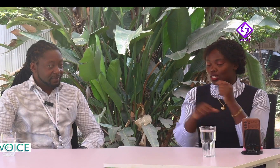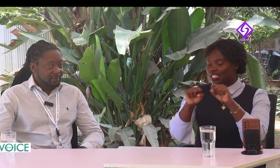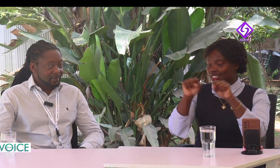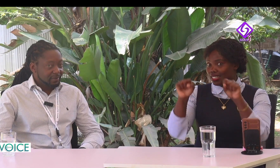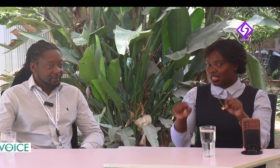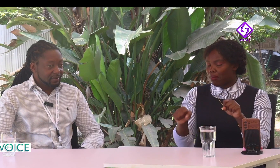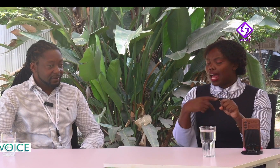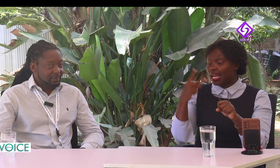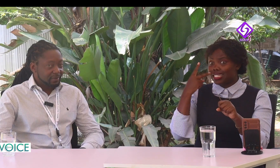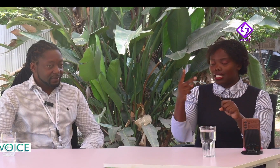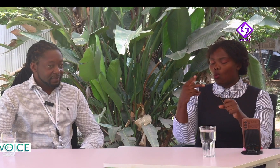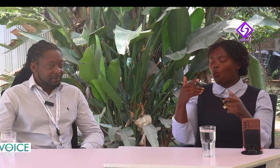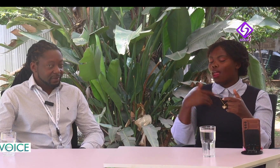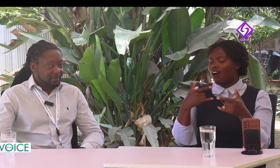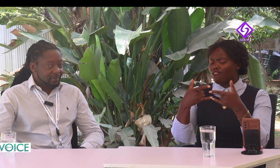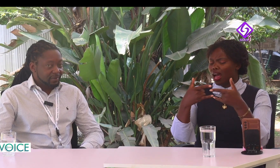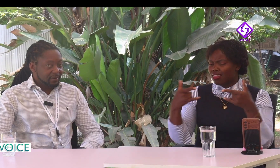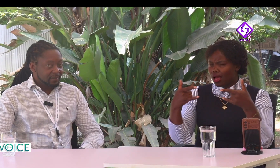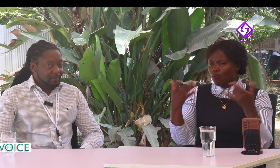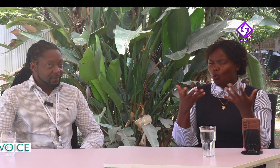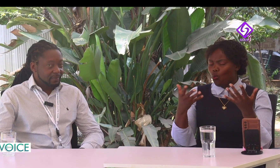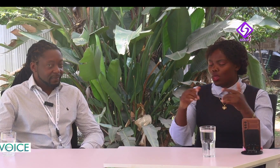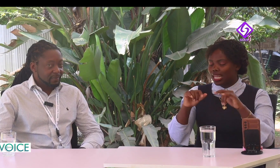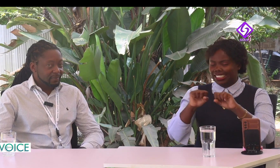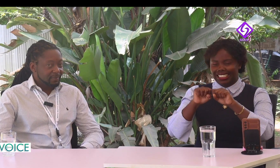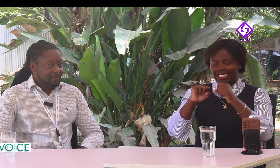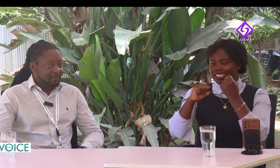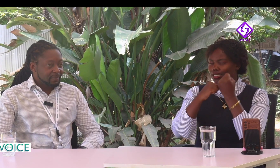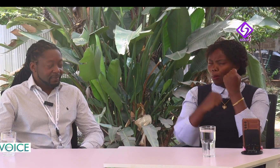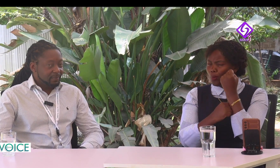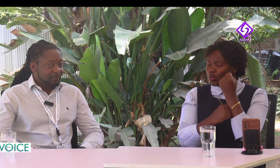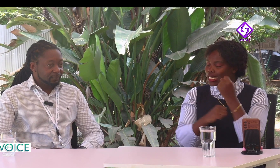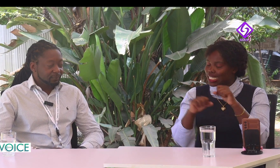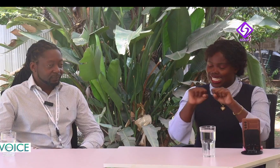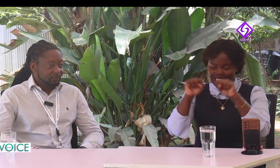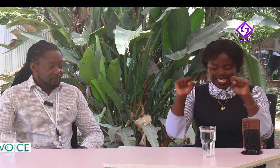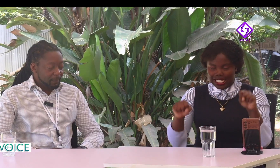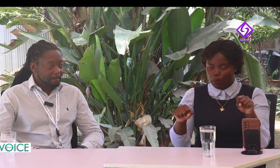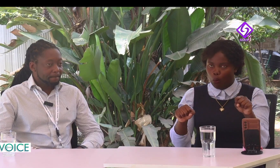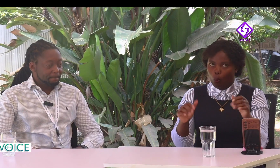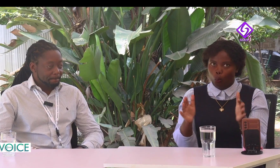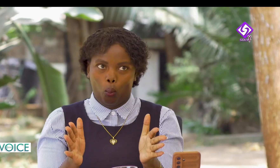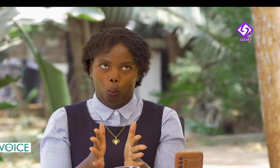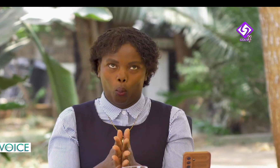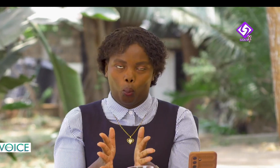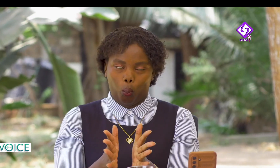to see approaching the end where we need to change the system and to fill the gaps within the system.